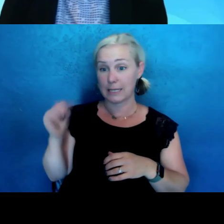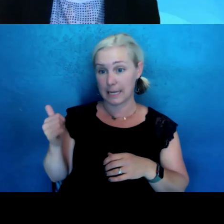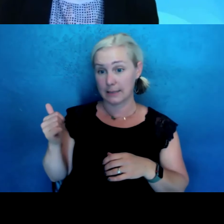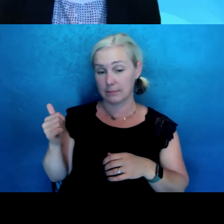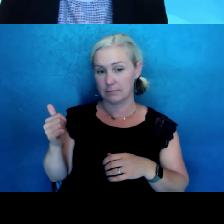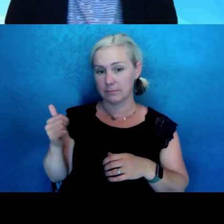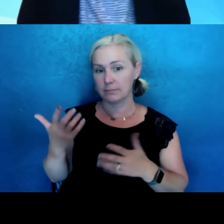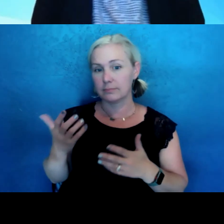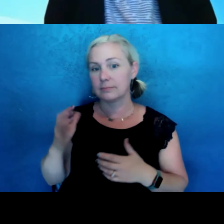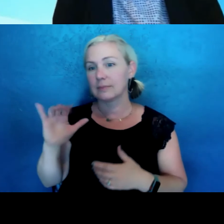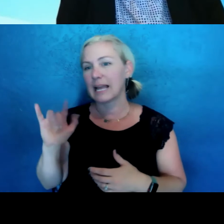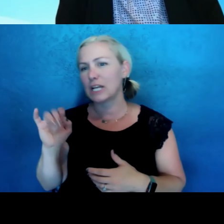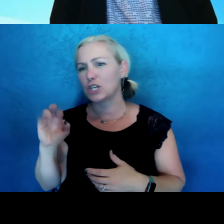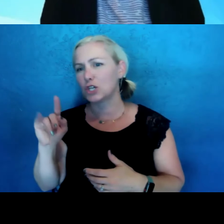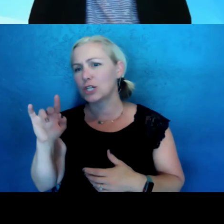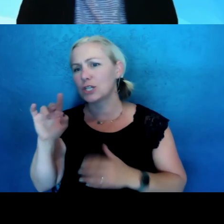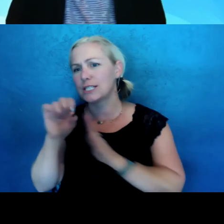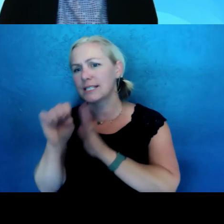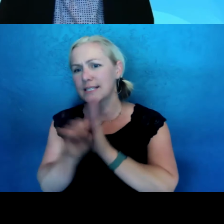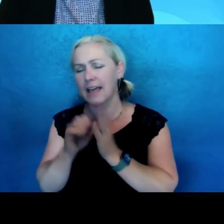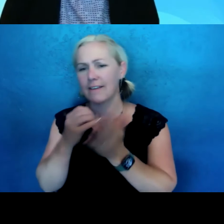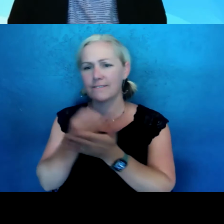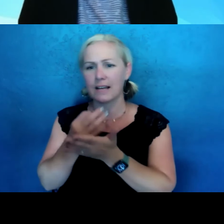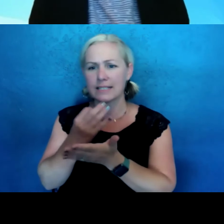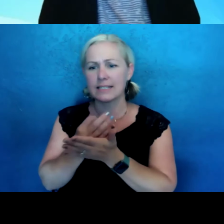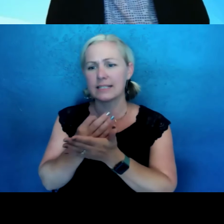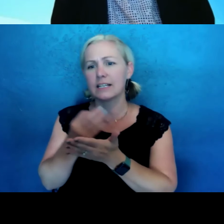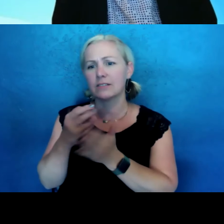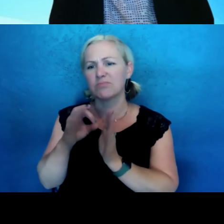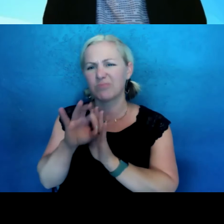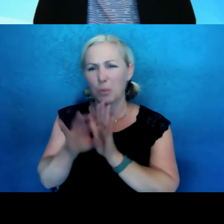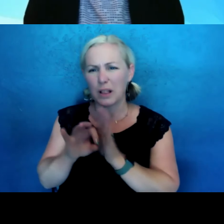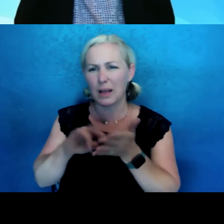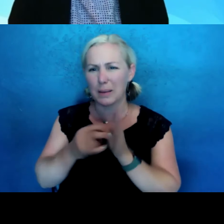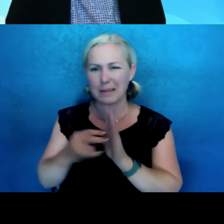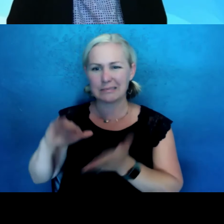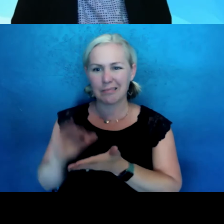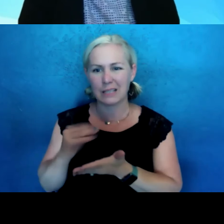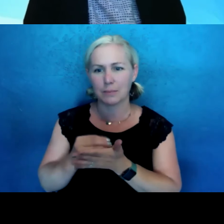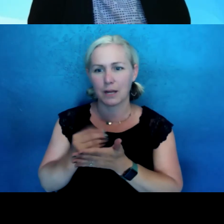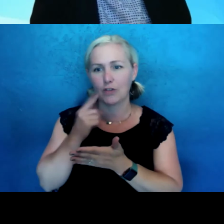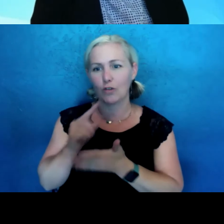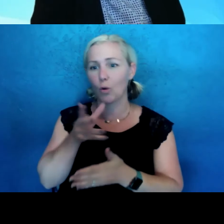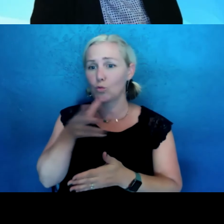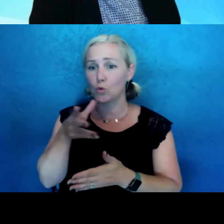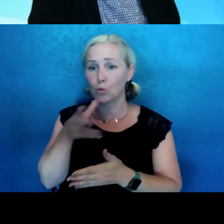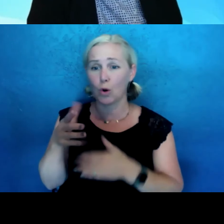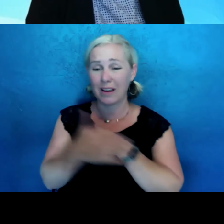The interstate funding formula would dictate that means fewer dollars for rural counties. Is that something